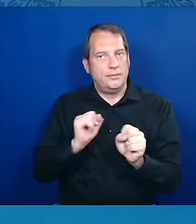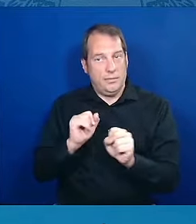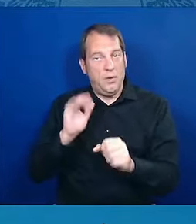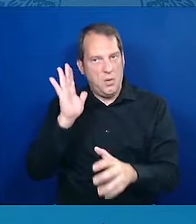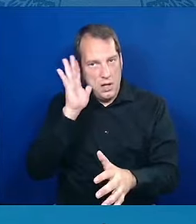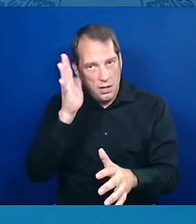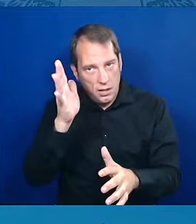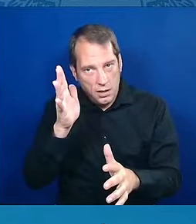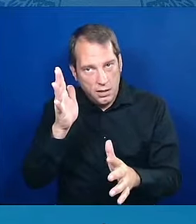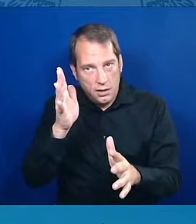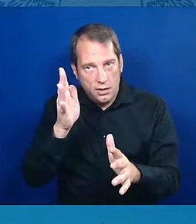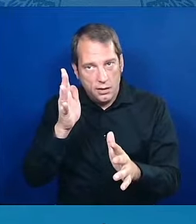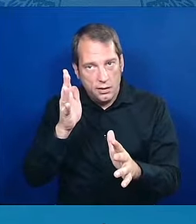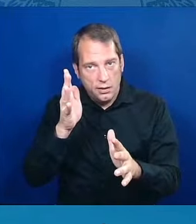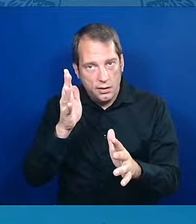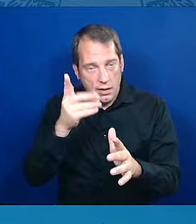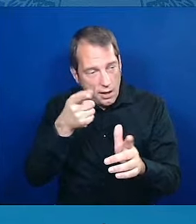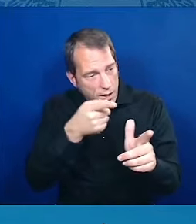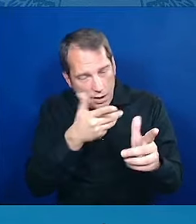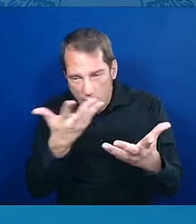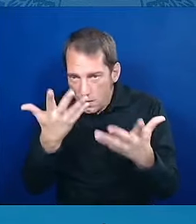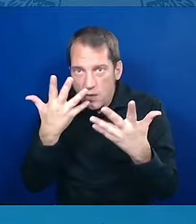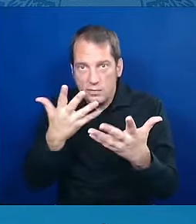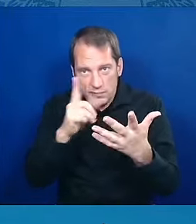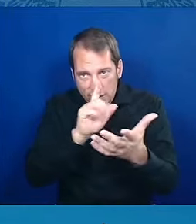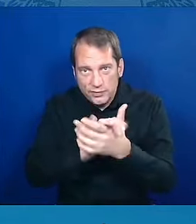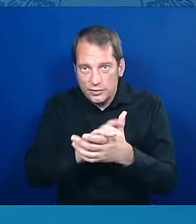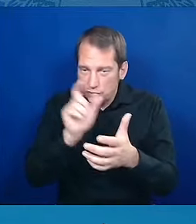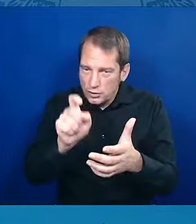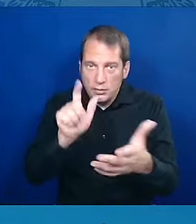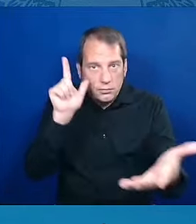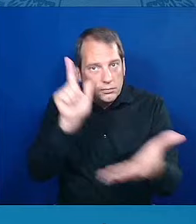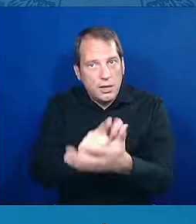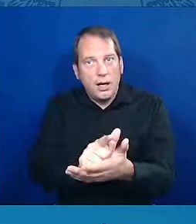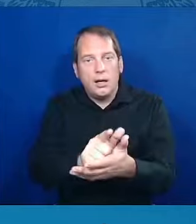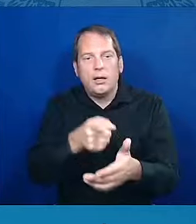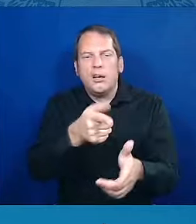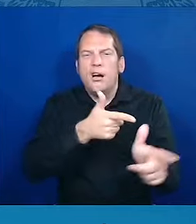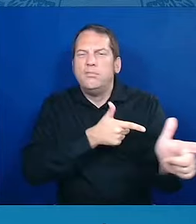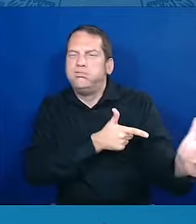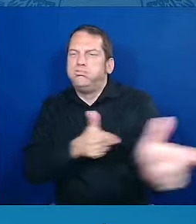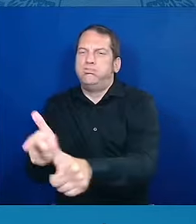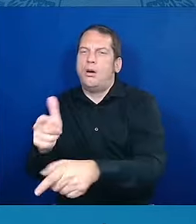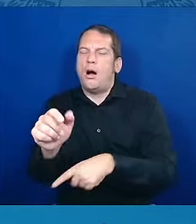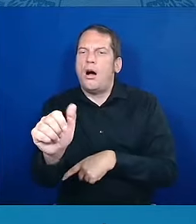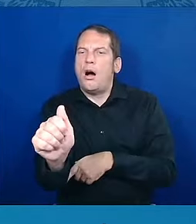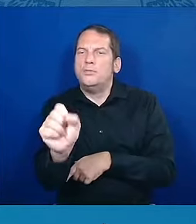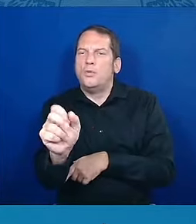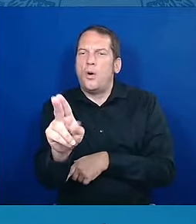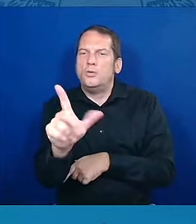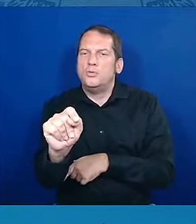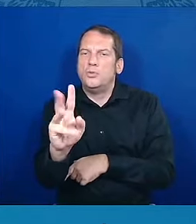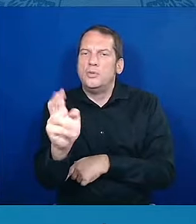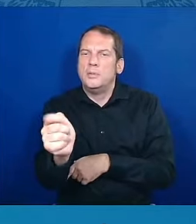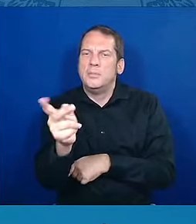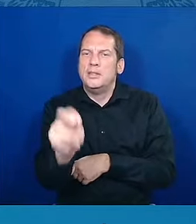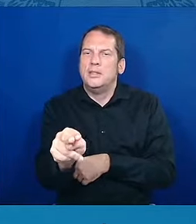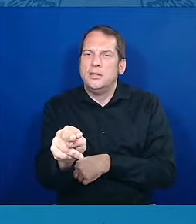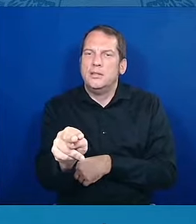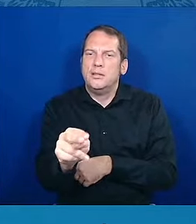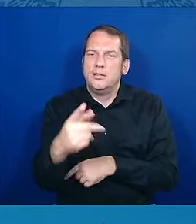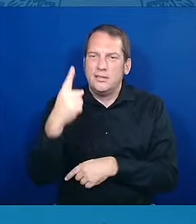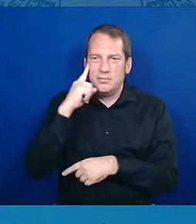should be free from bigotry and hate will fight to protect our teachers and our students from discrimination